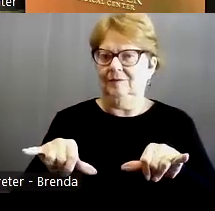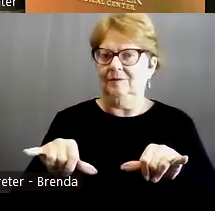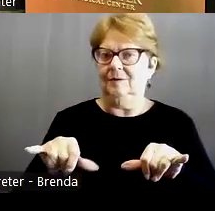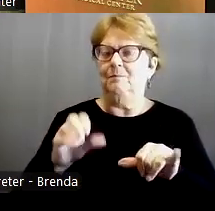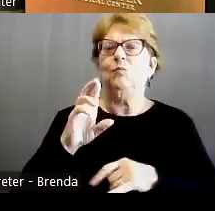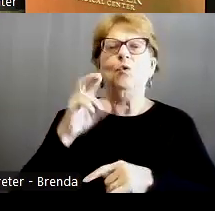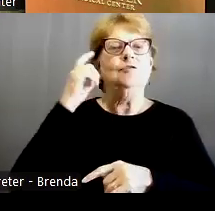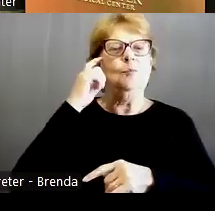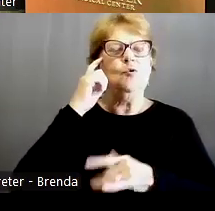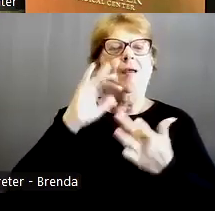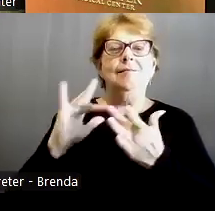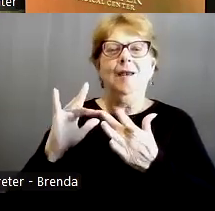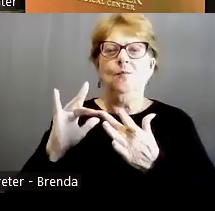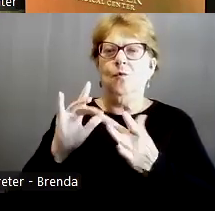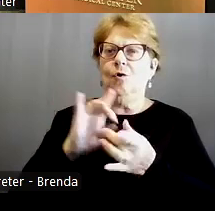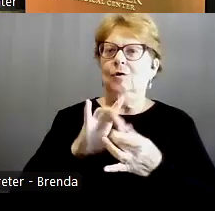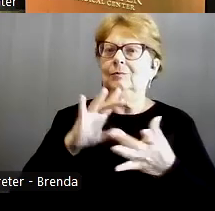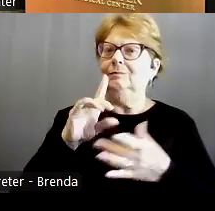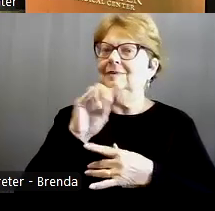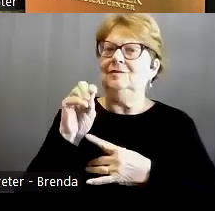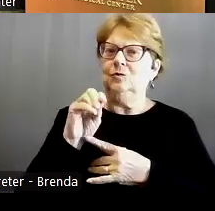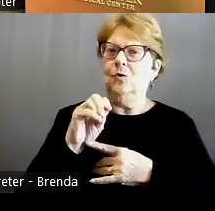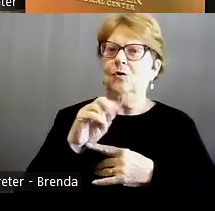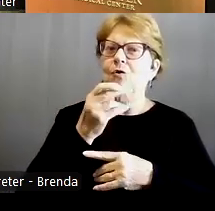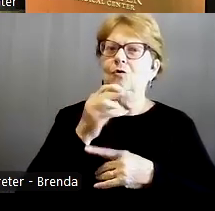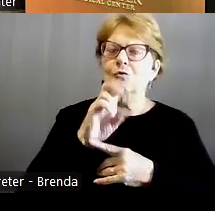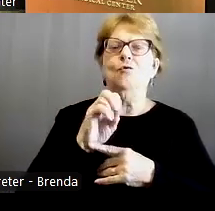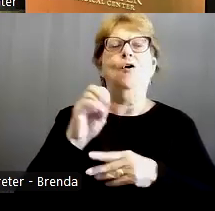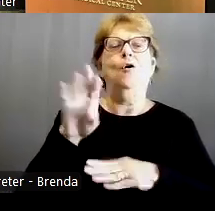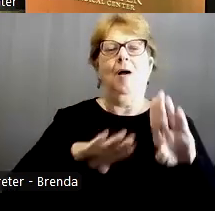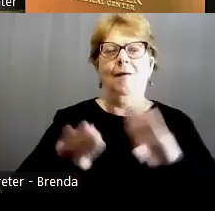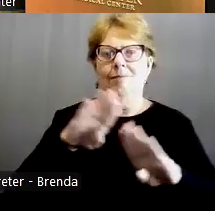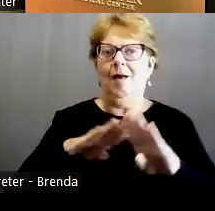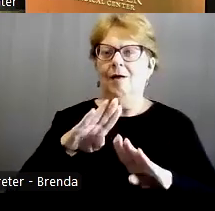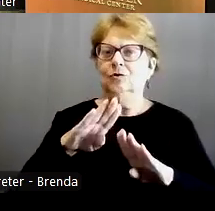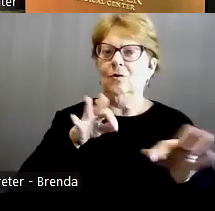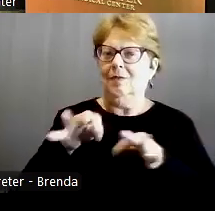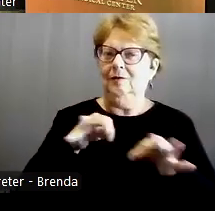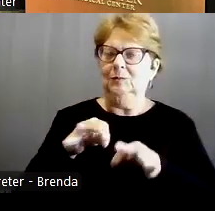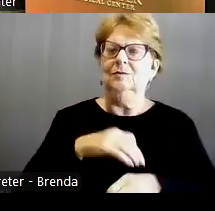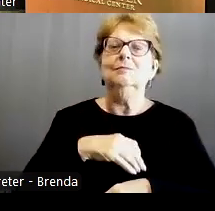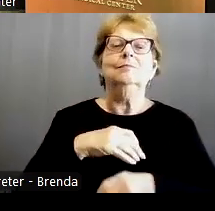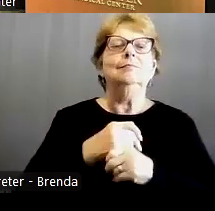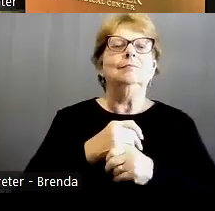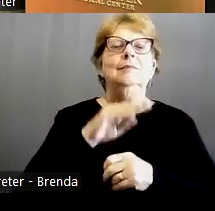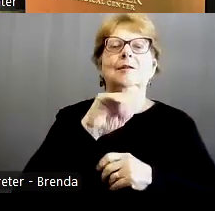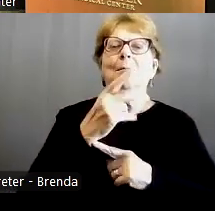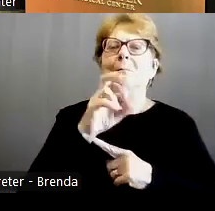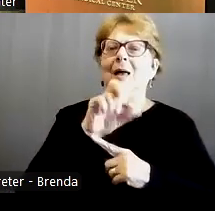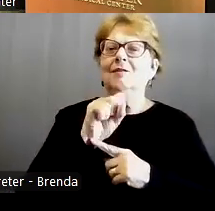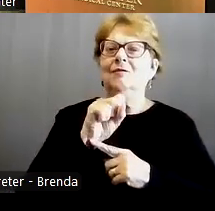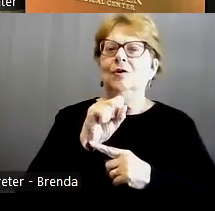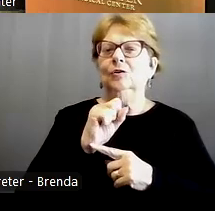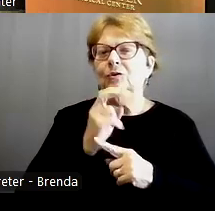brain network disorder, a kind of a neurobiological explanation. Metaphors often used with patients are it's like more of a